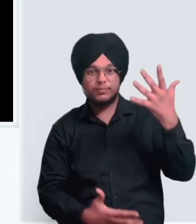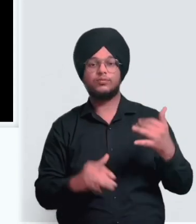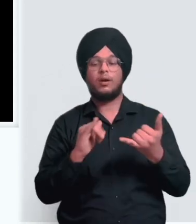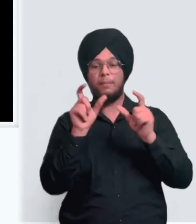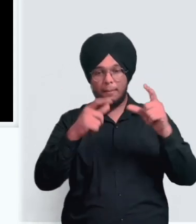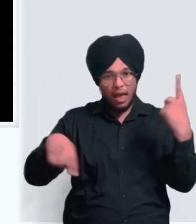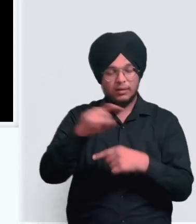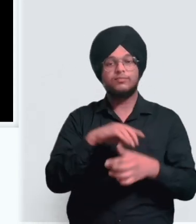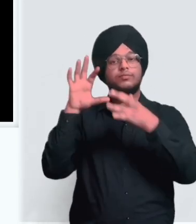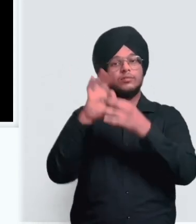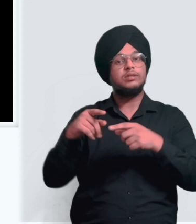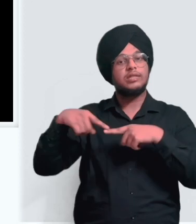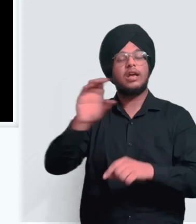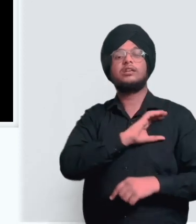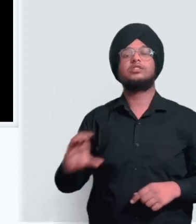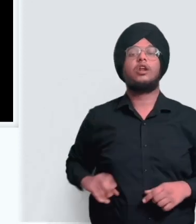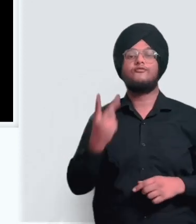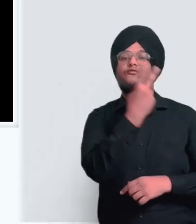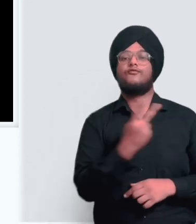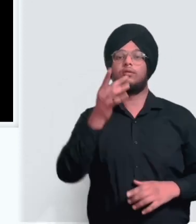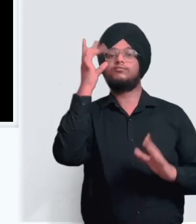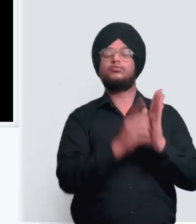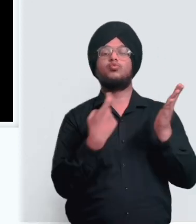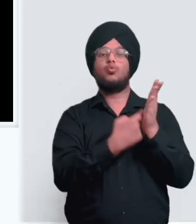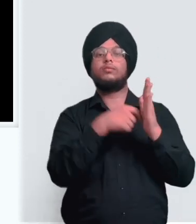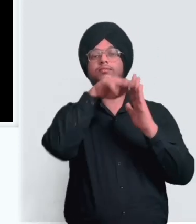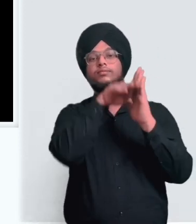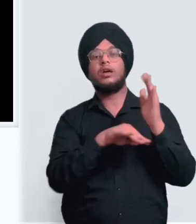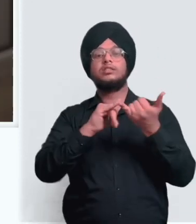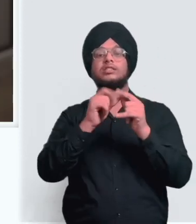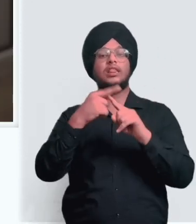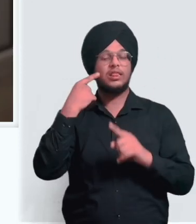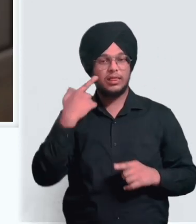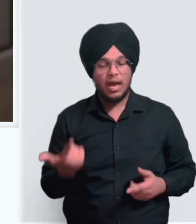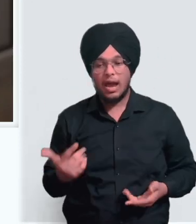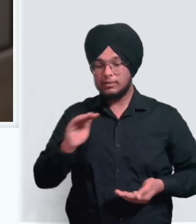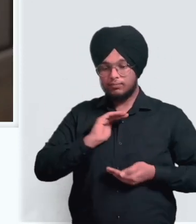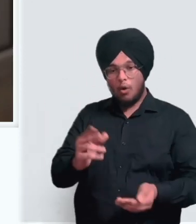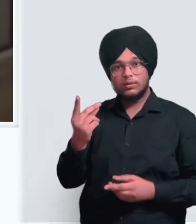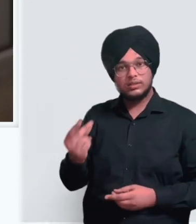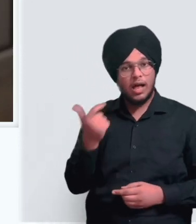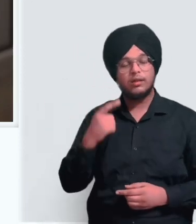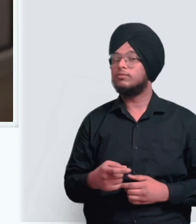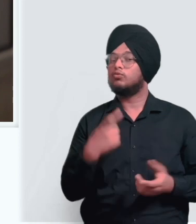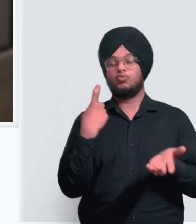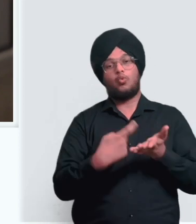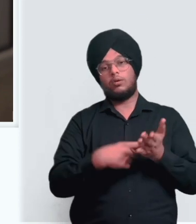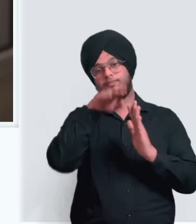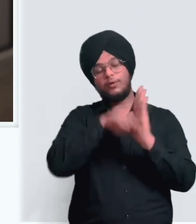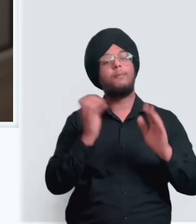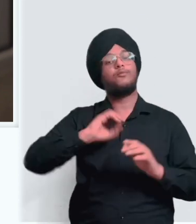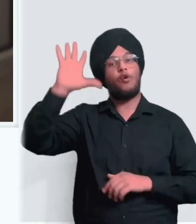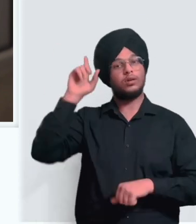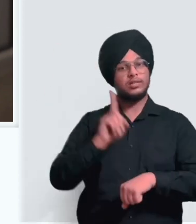the dedication of women to temple idols and also allowed them to marry. A number of these reformers, as scholars